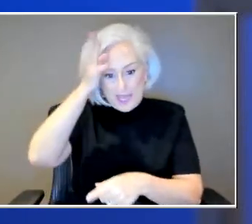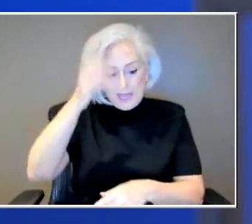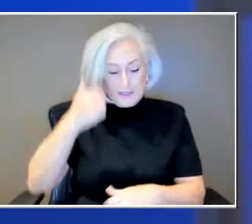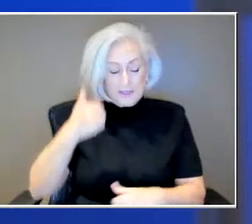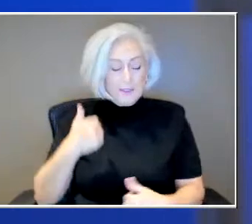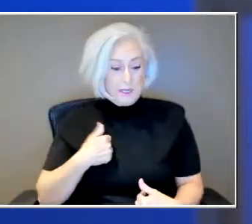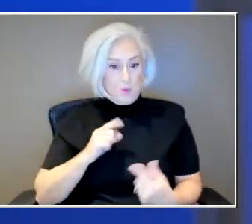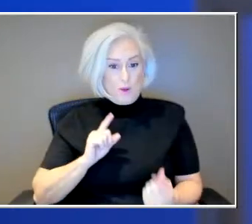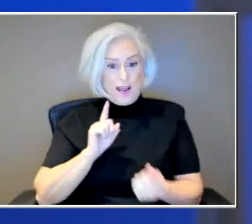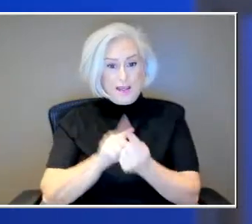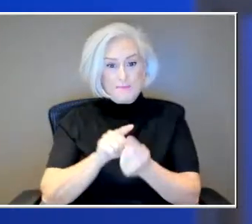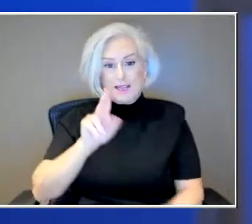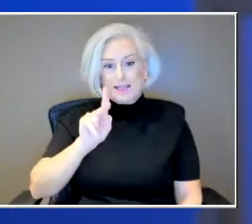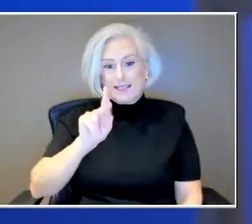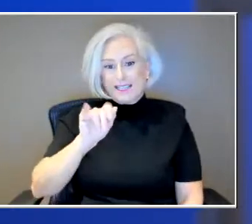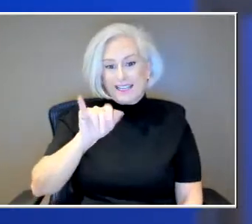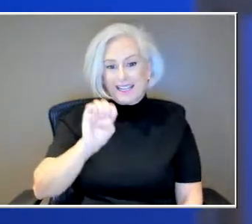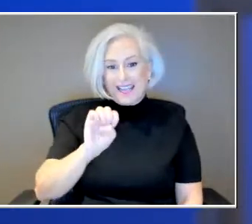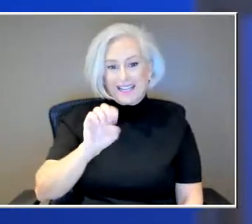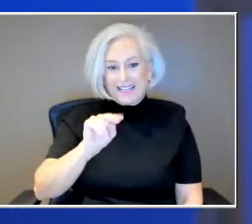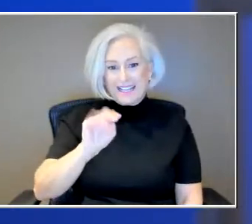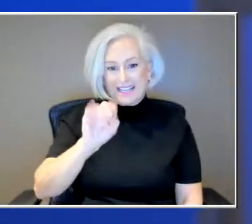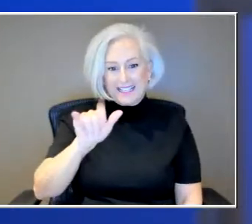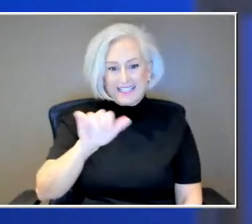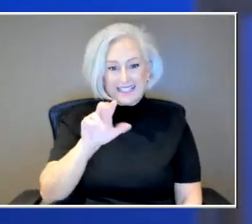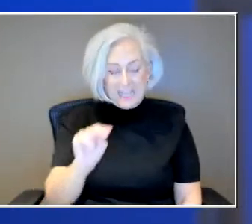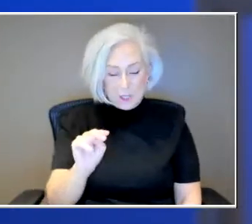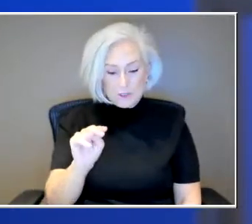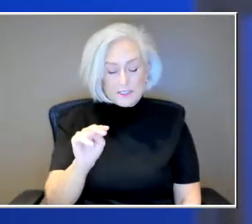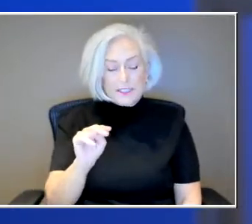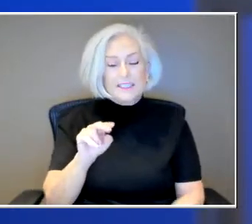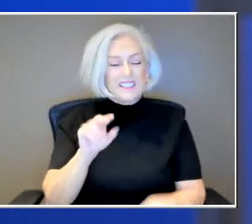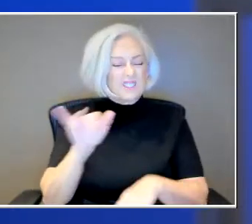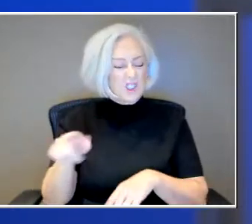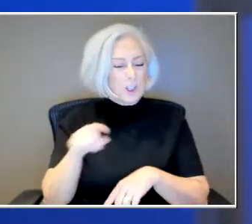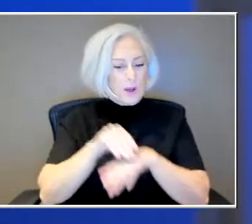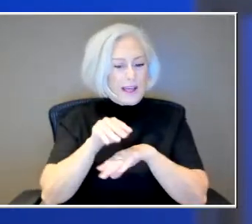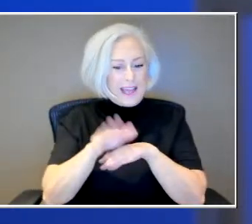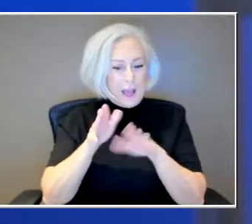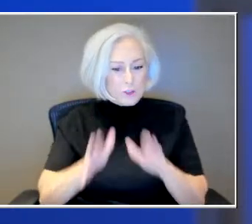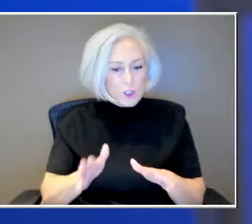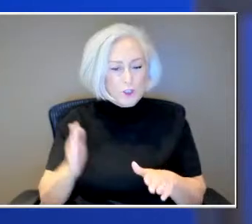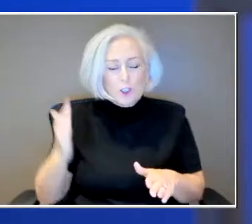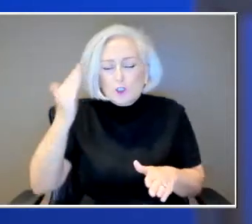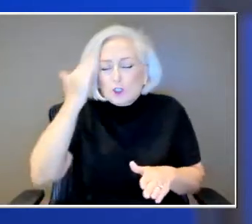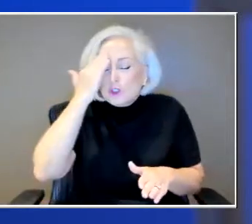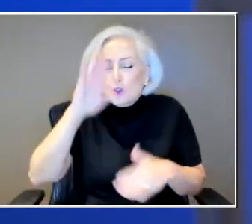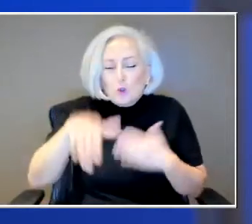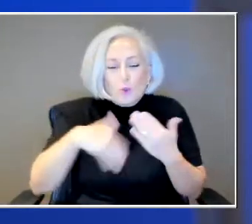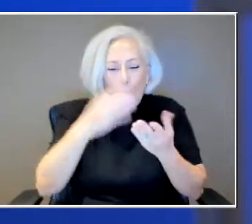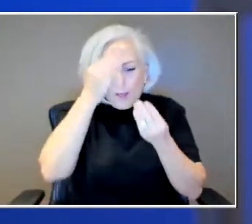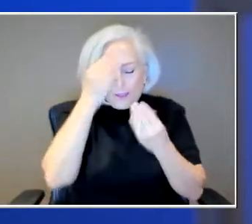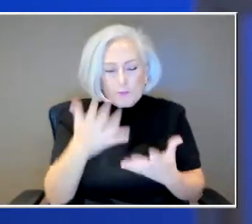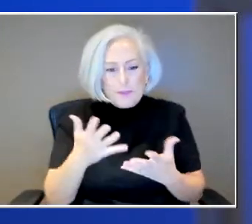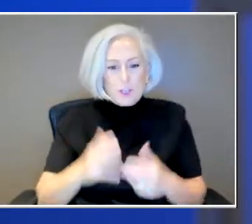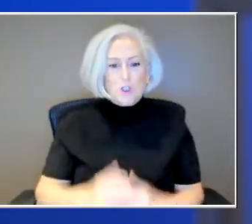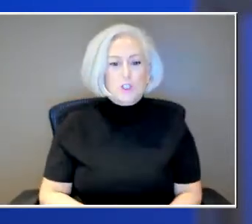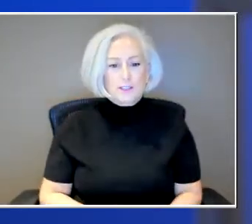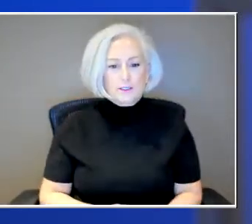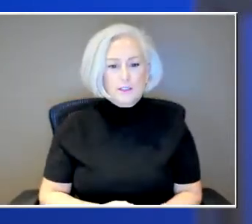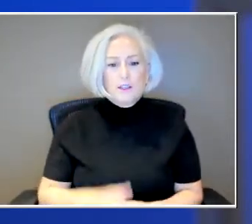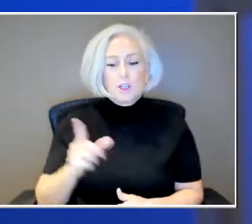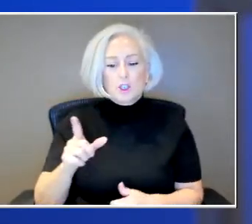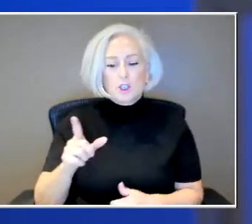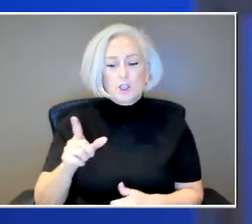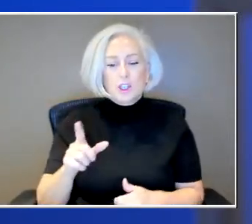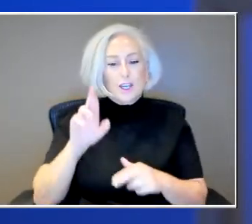Katie Nelson who I met with, when I met with her, she already knew all the information and kind of just re-educated me on some of the